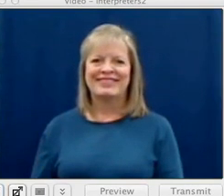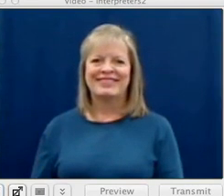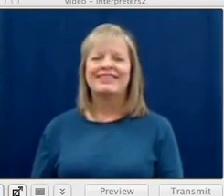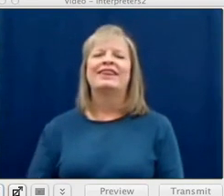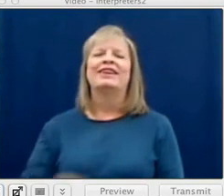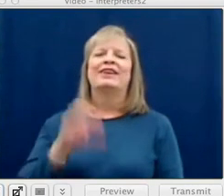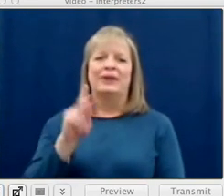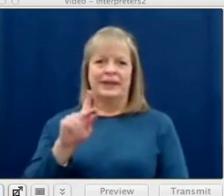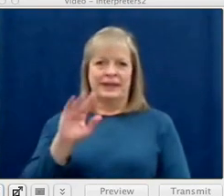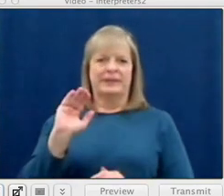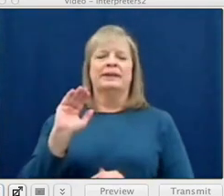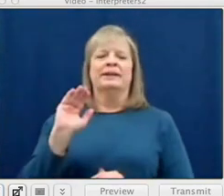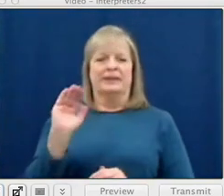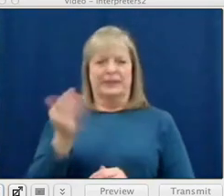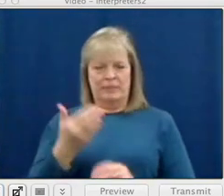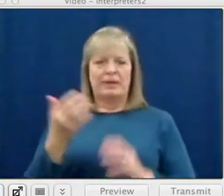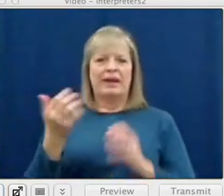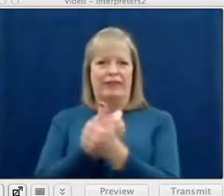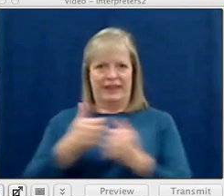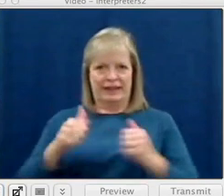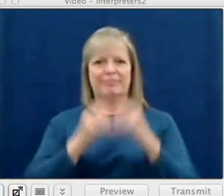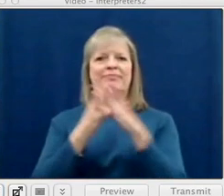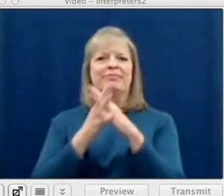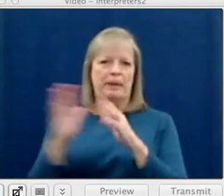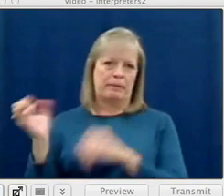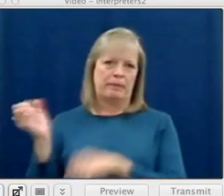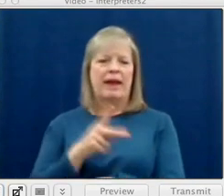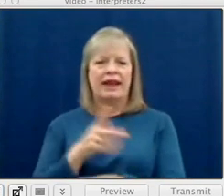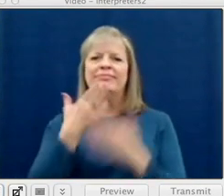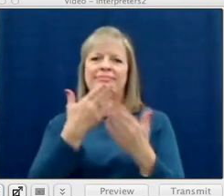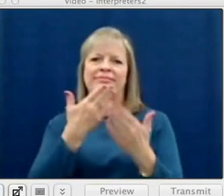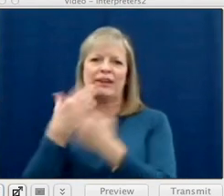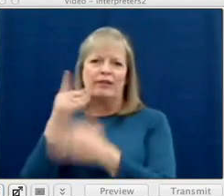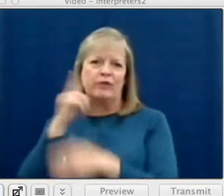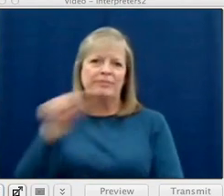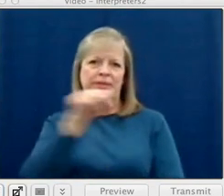All right, it appears we're all back and up and running. Thanks for your patience.